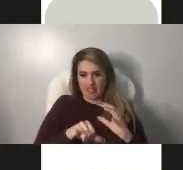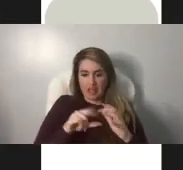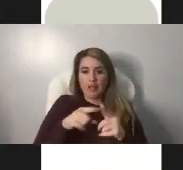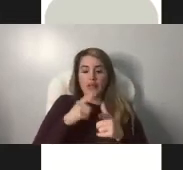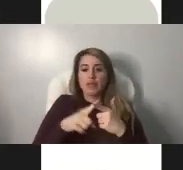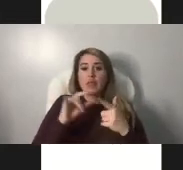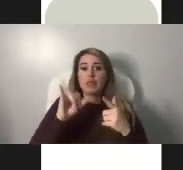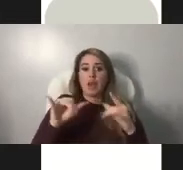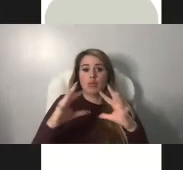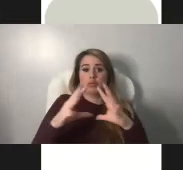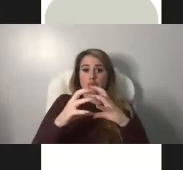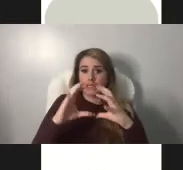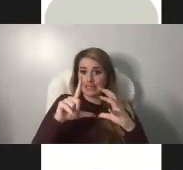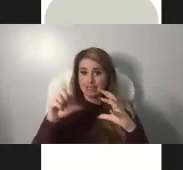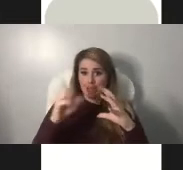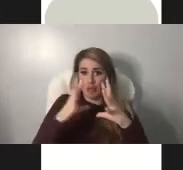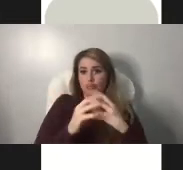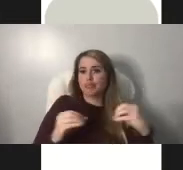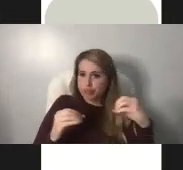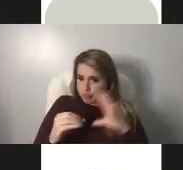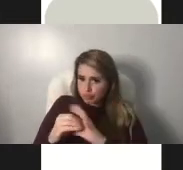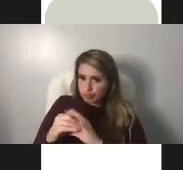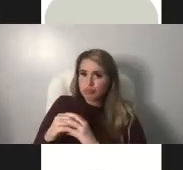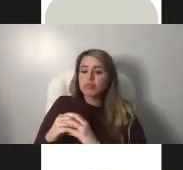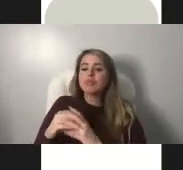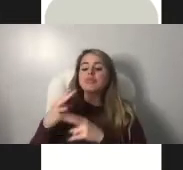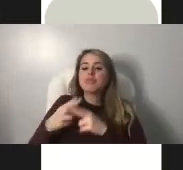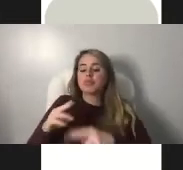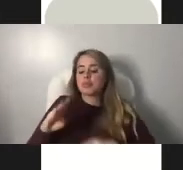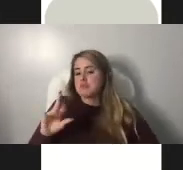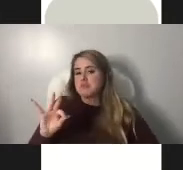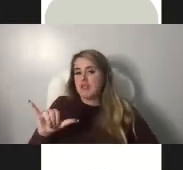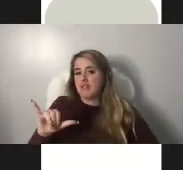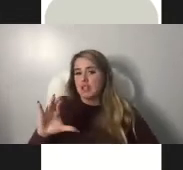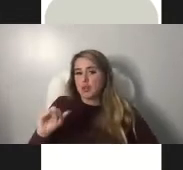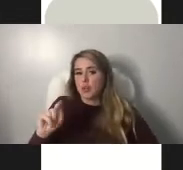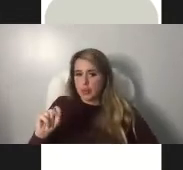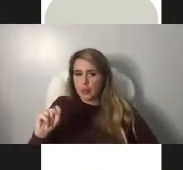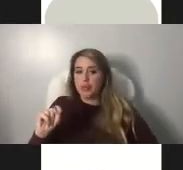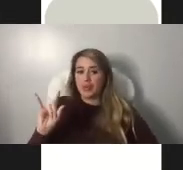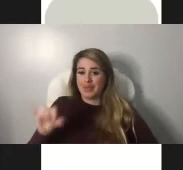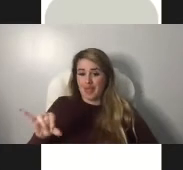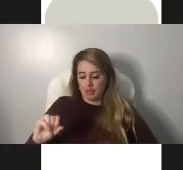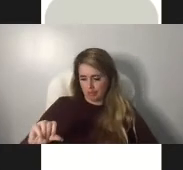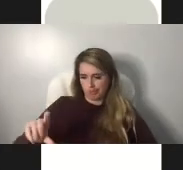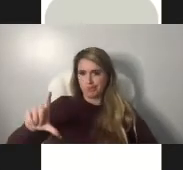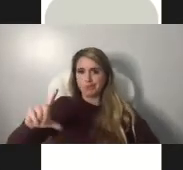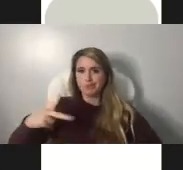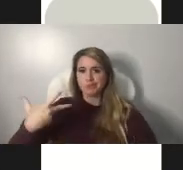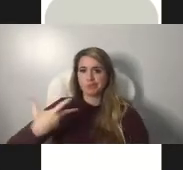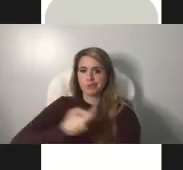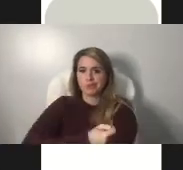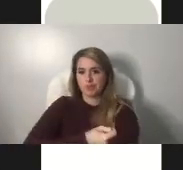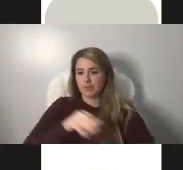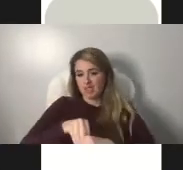the cells, the buffy coat, is drawn off and then re-injected into the patient's elbow or wrist or finger